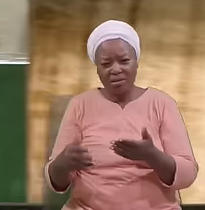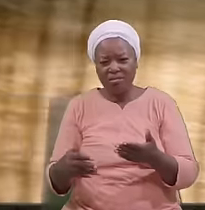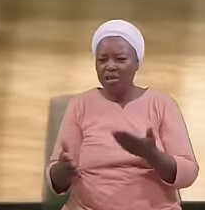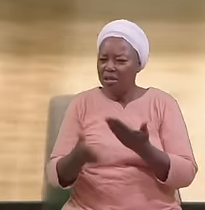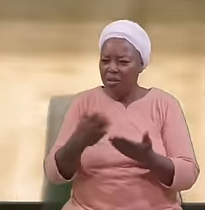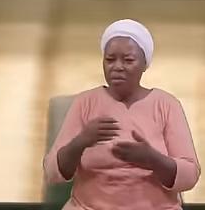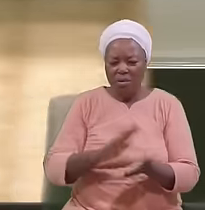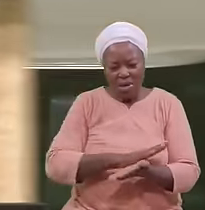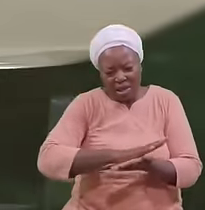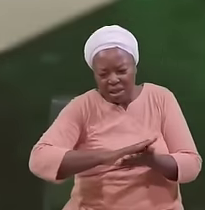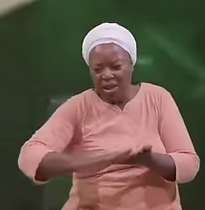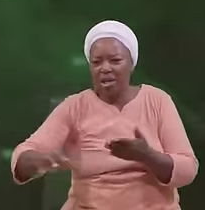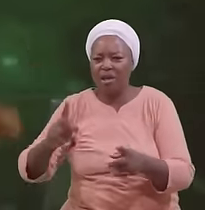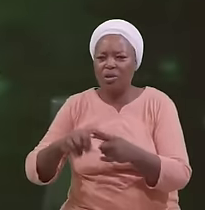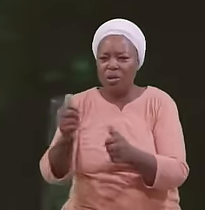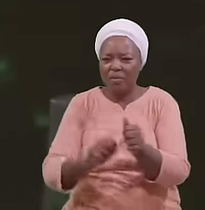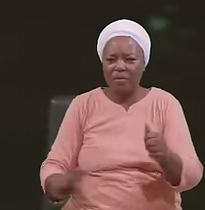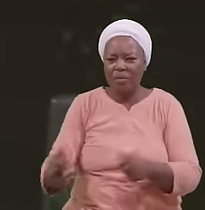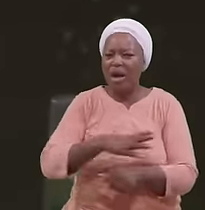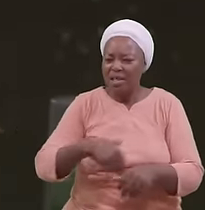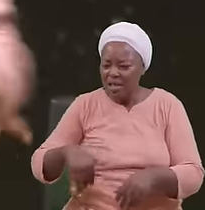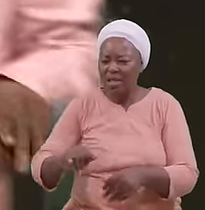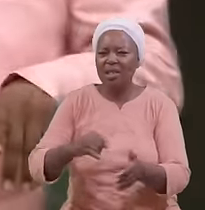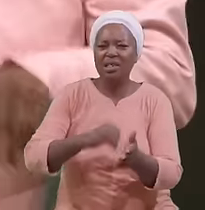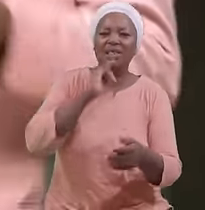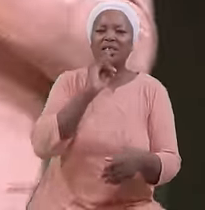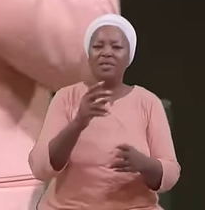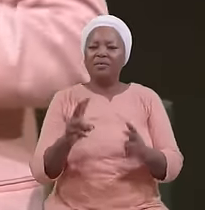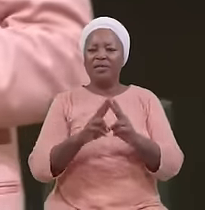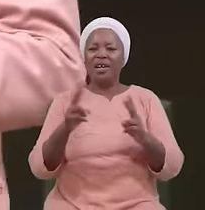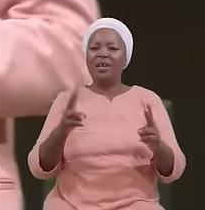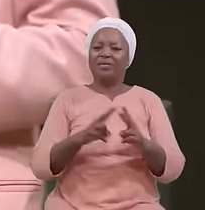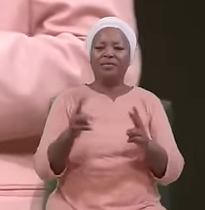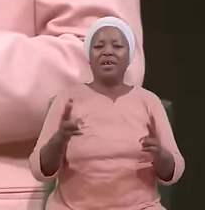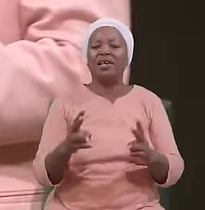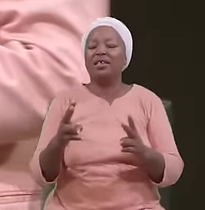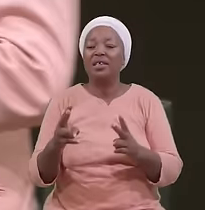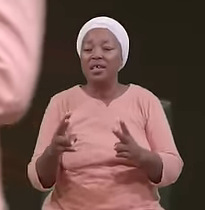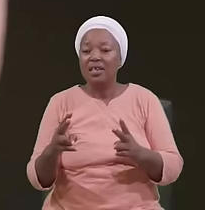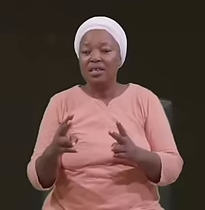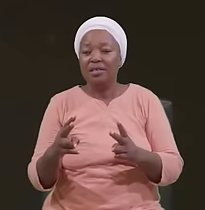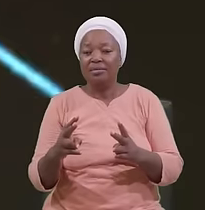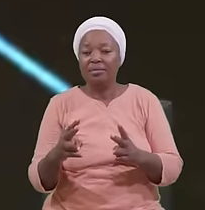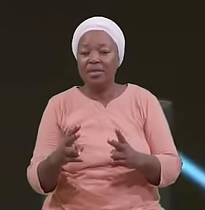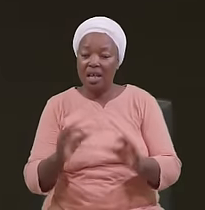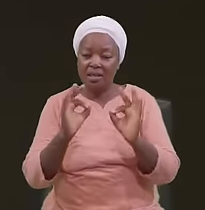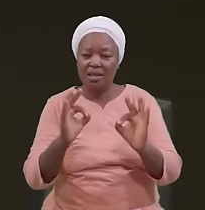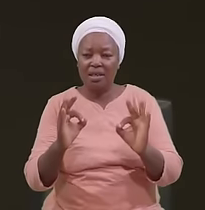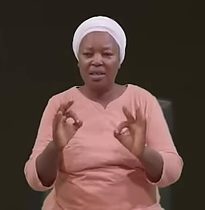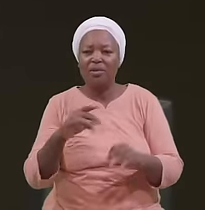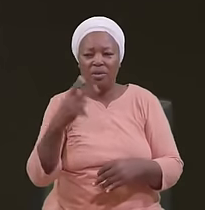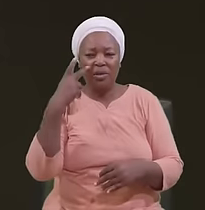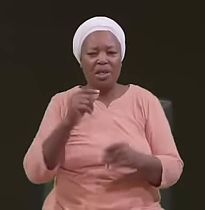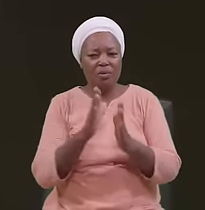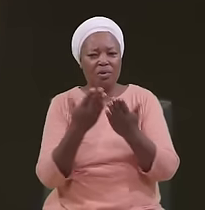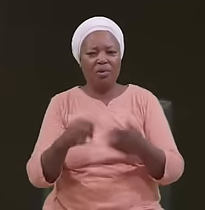to everyone, and yet it's very, very profound. I'm looking at Proverbs chapter